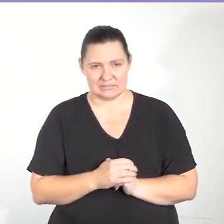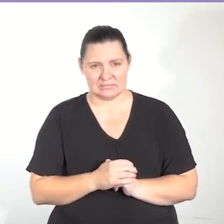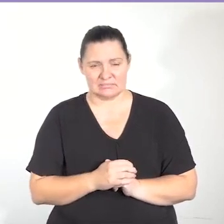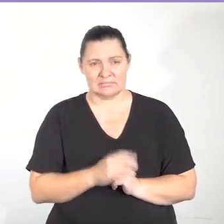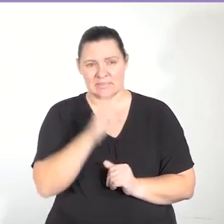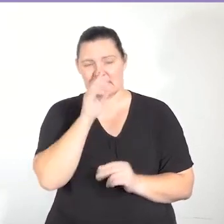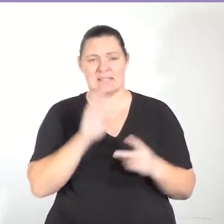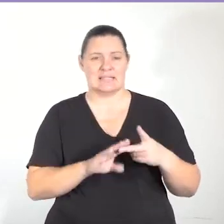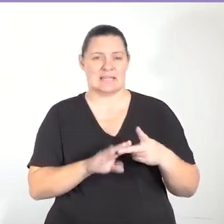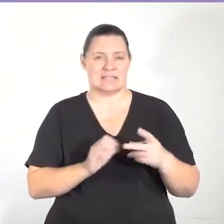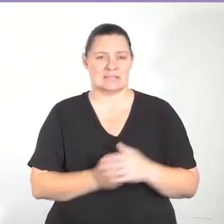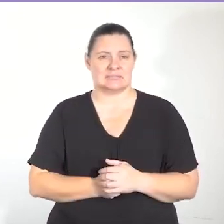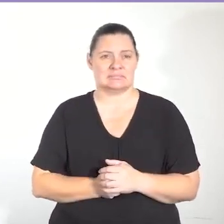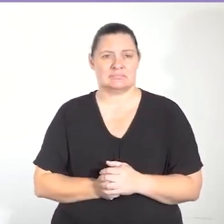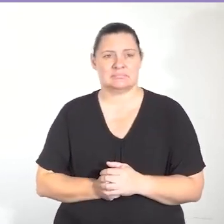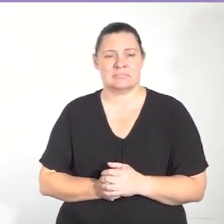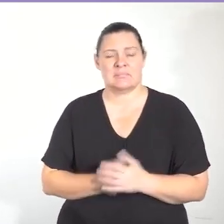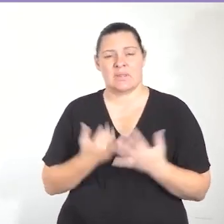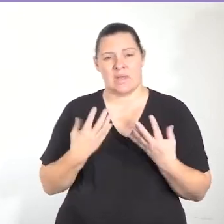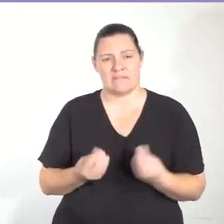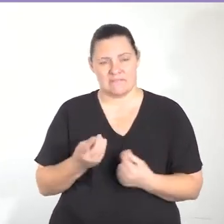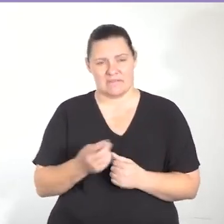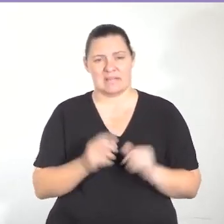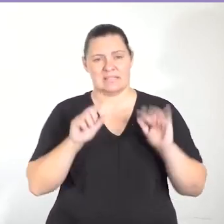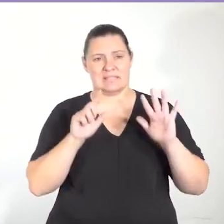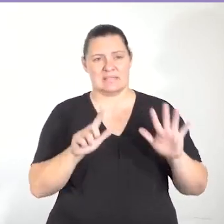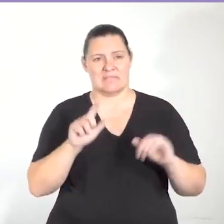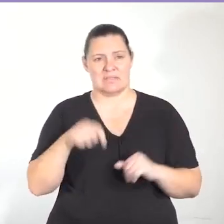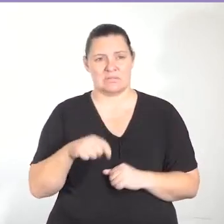Let's look at a second one. So now we have here